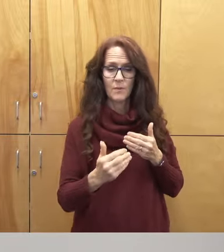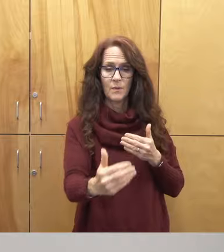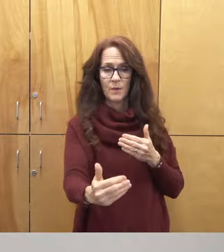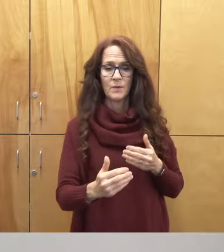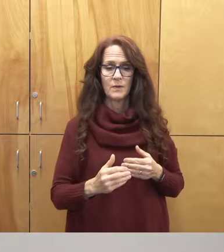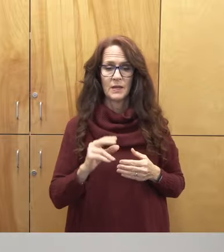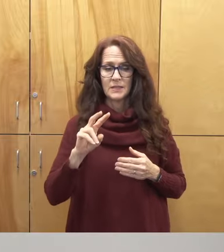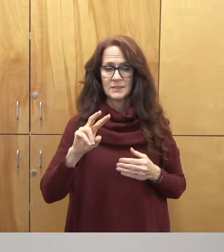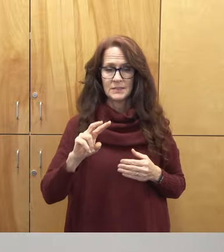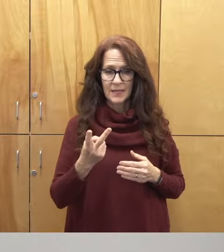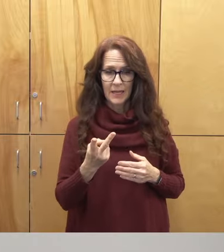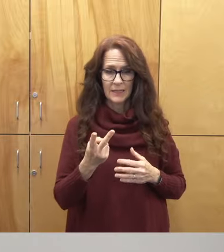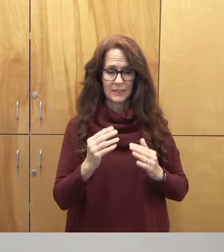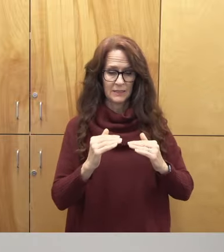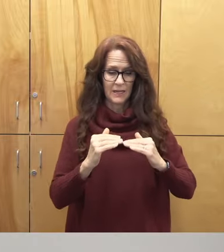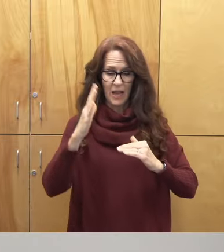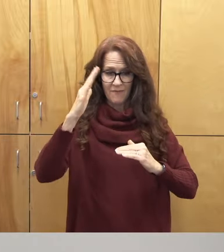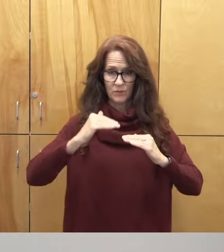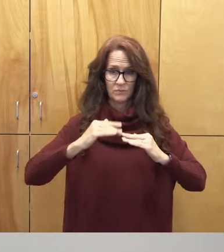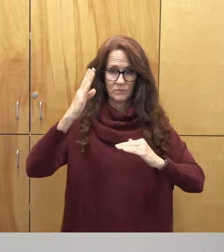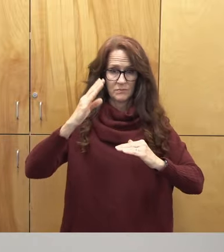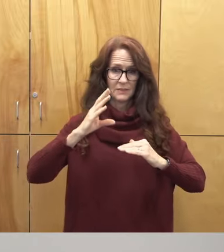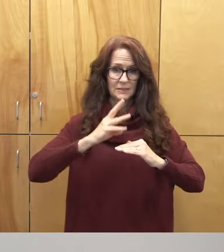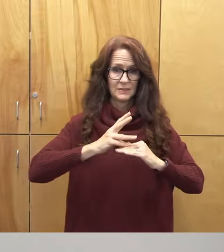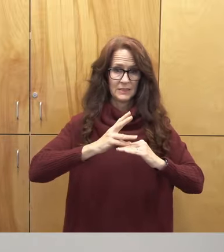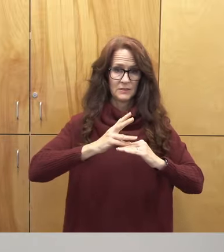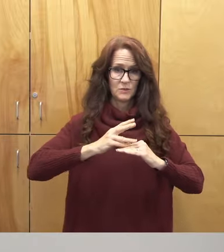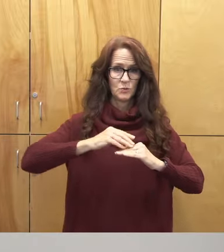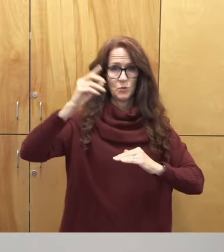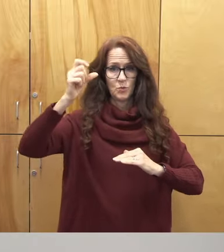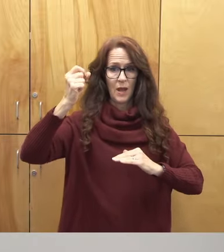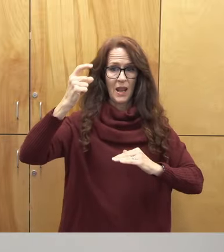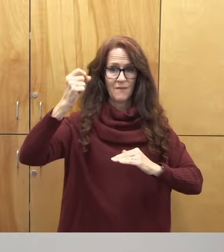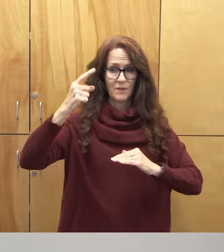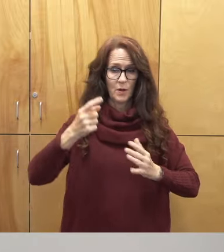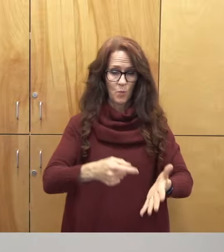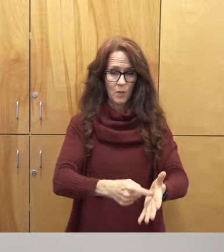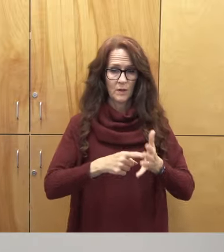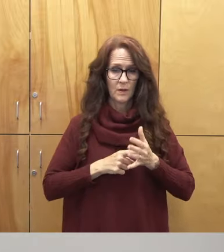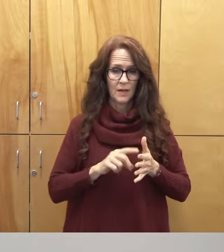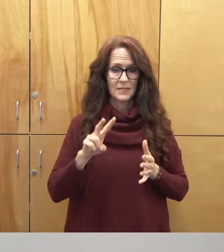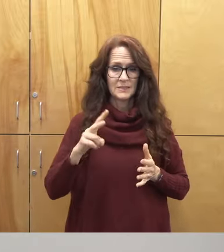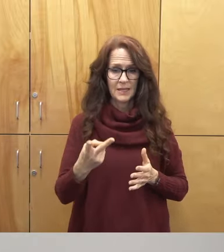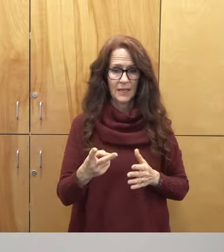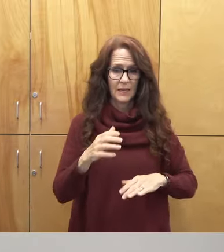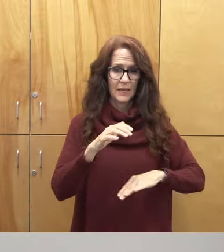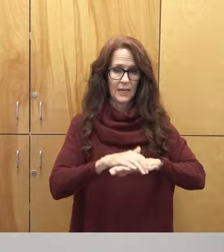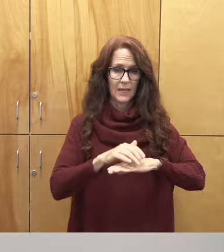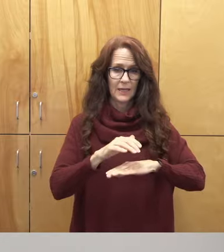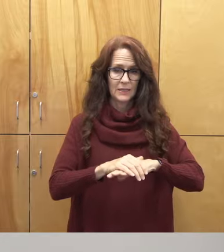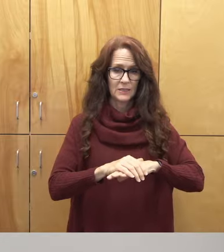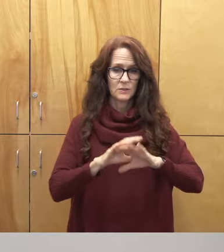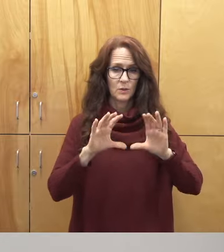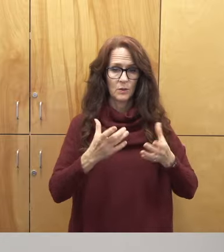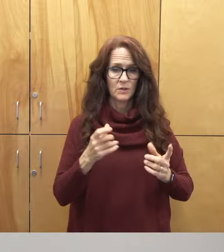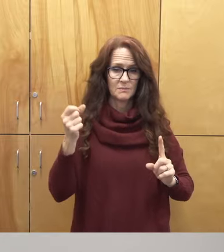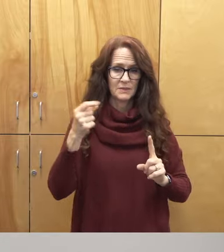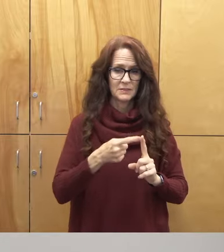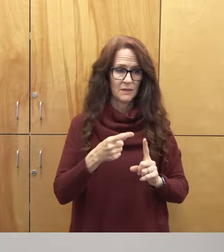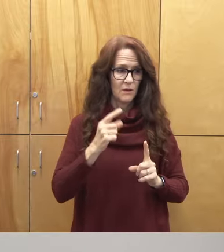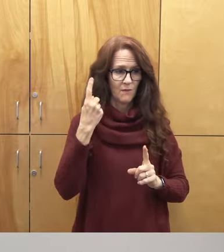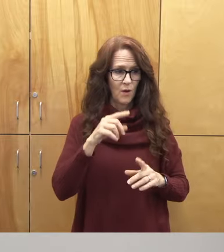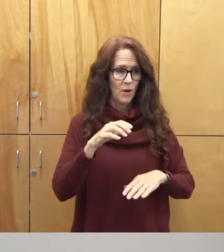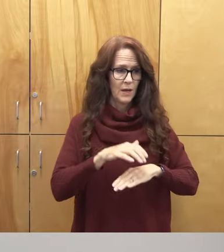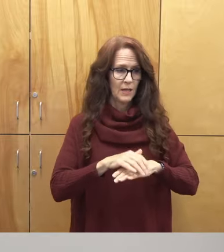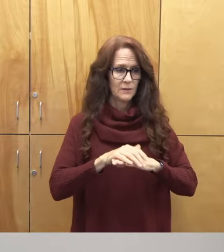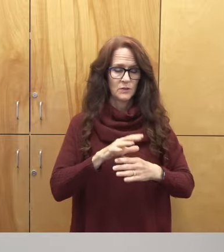English learners in grades 6 through 11 are required to take a second English course specifically designed for English